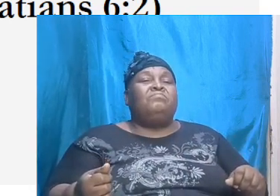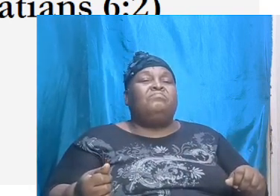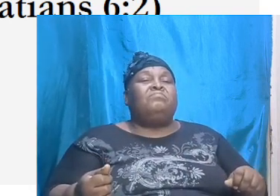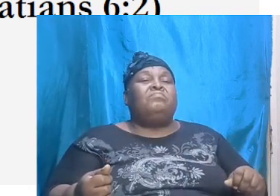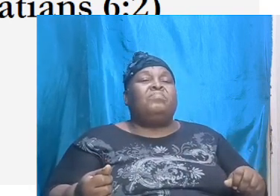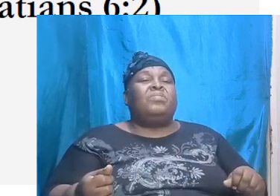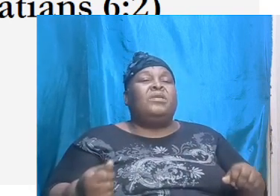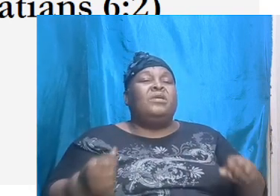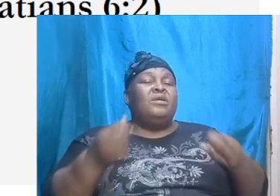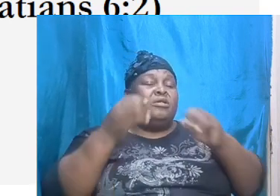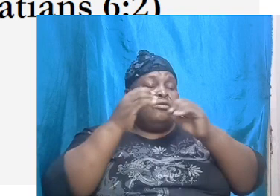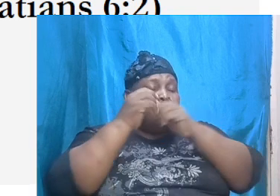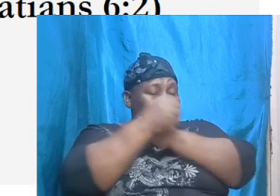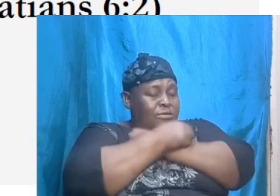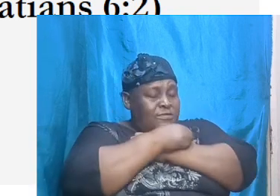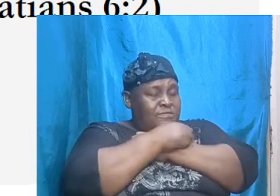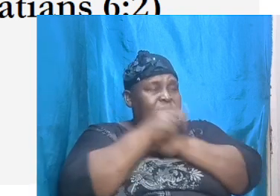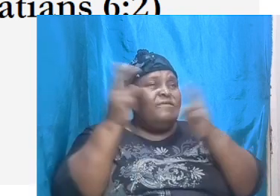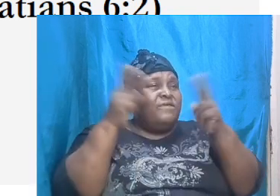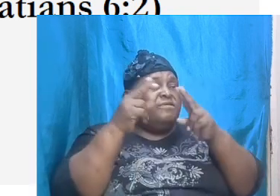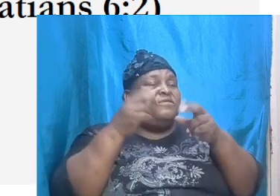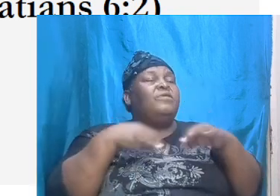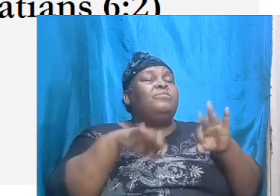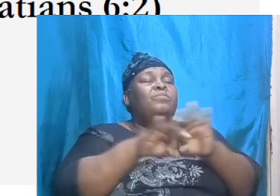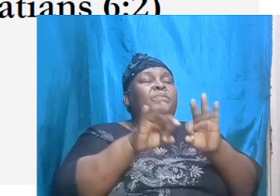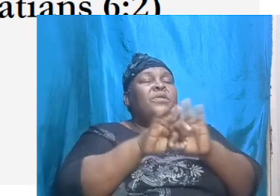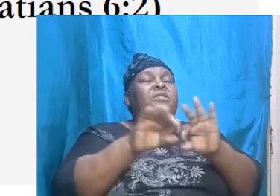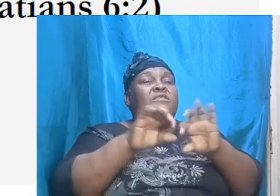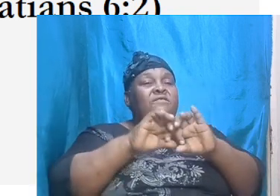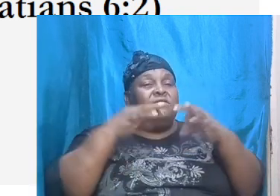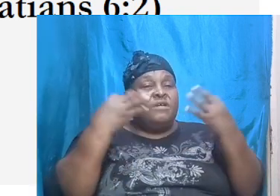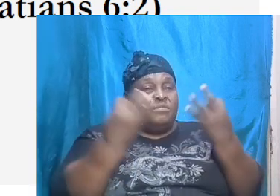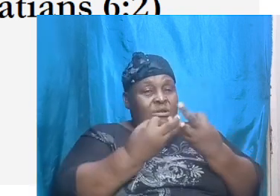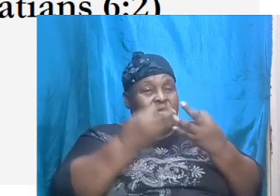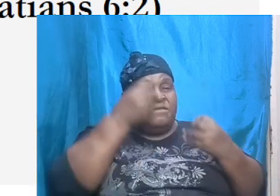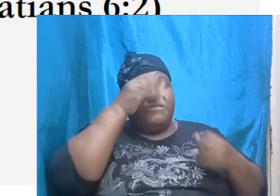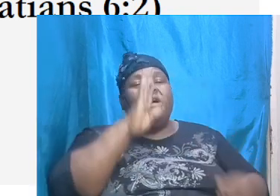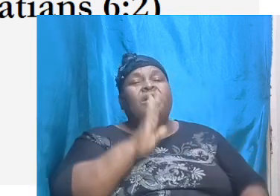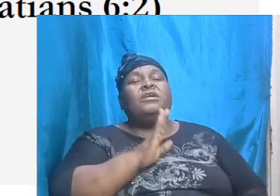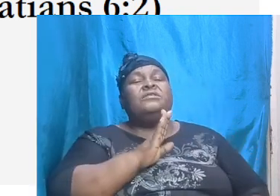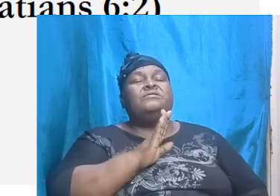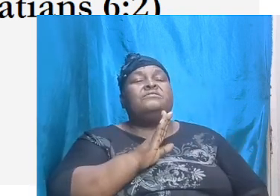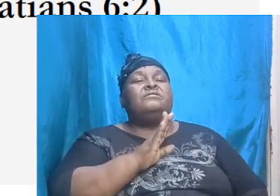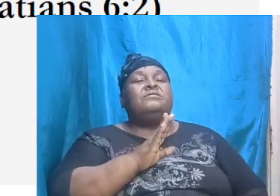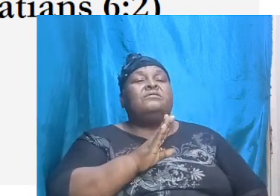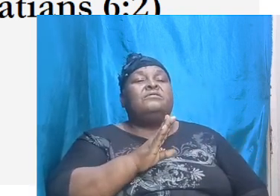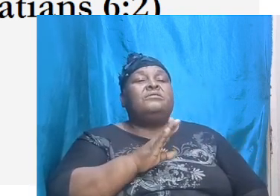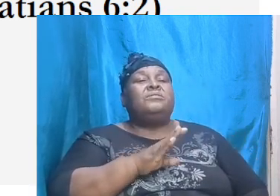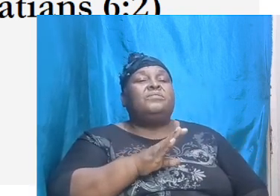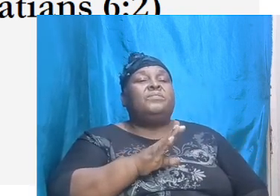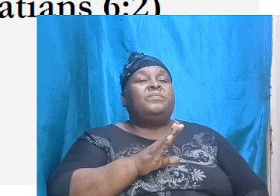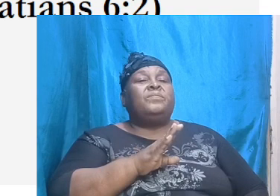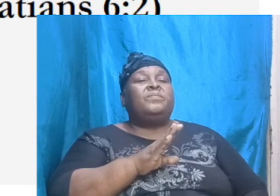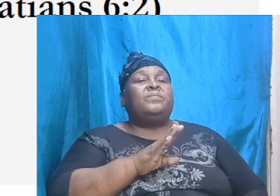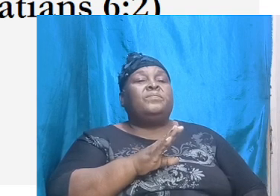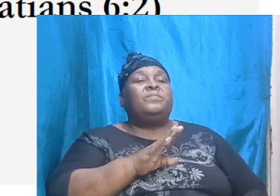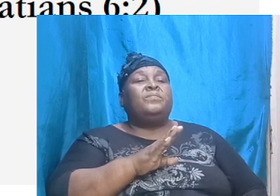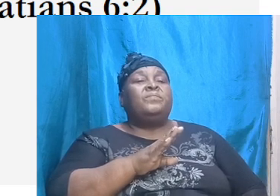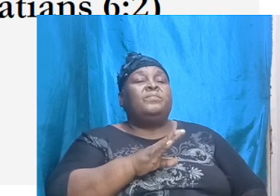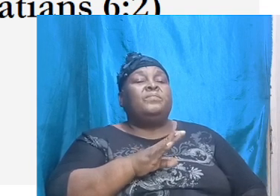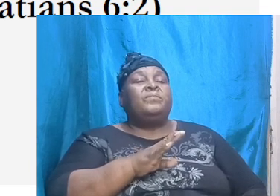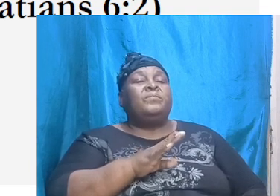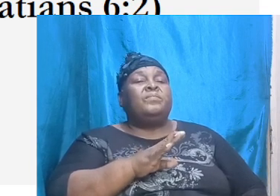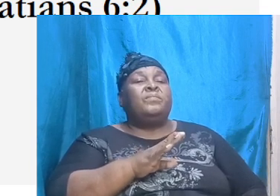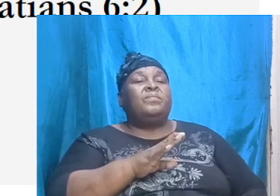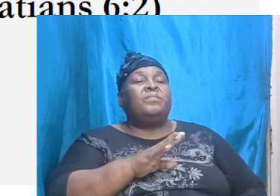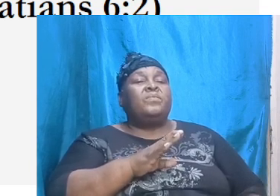And love is very important for us in the body of Christ. The Bible says in Romans chapter 13, verse 8, that we must owe